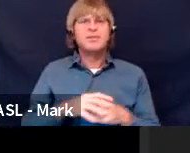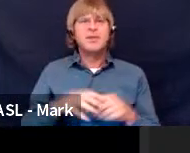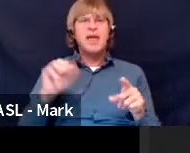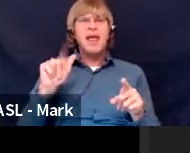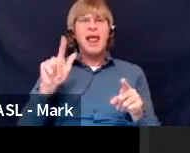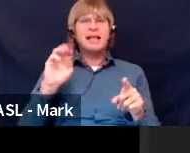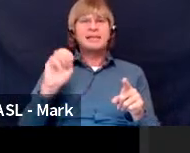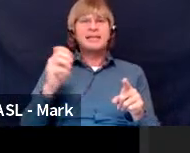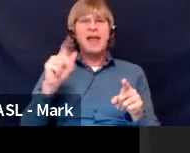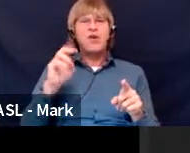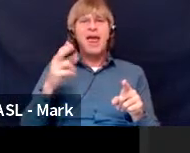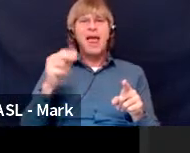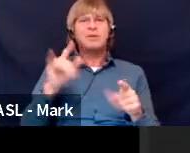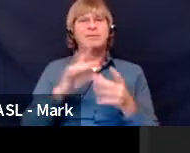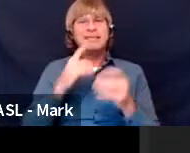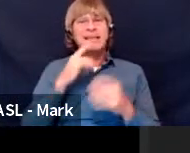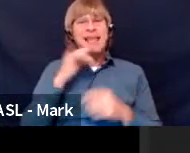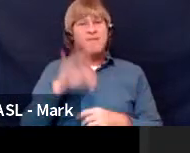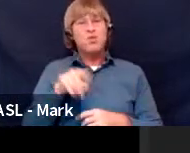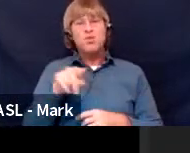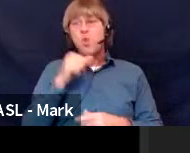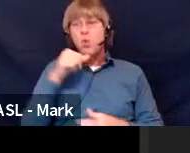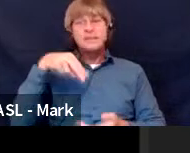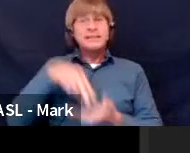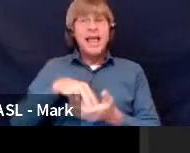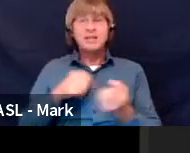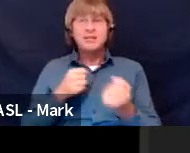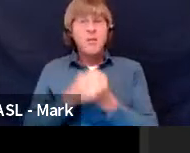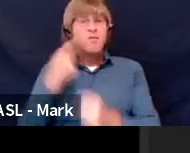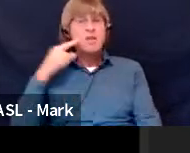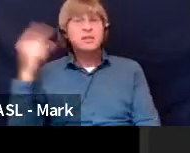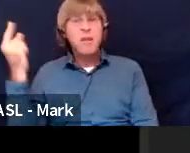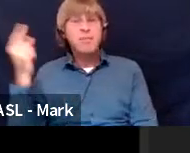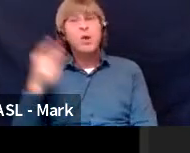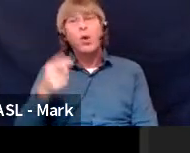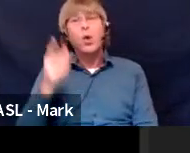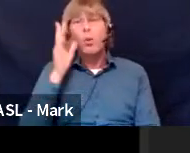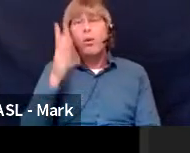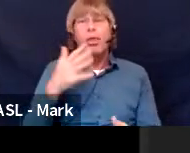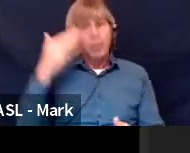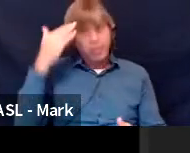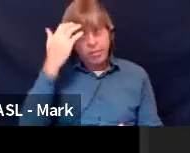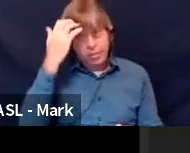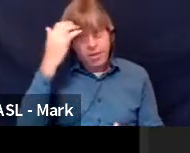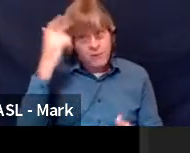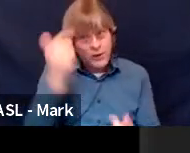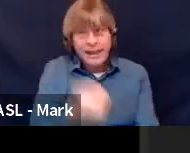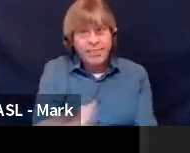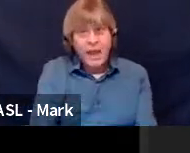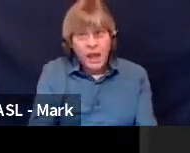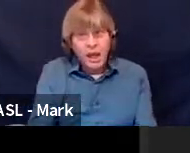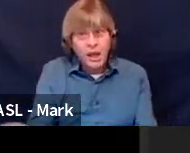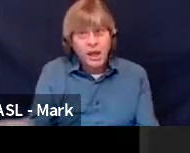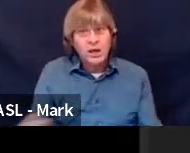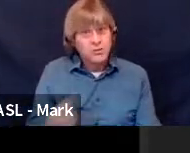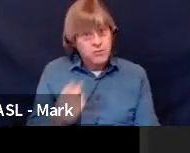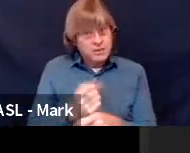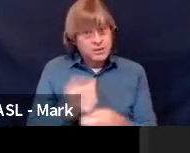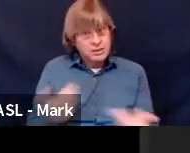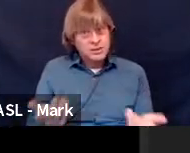Alexander Hamilton says, if you don't stand for something, you'll fall for anything.